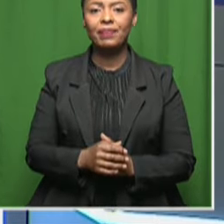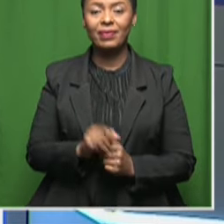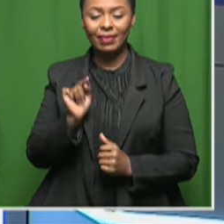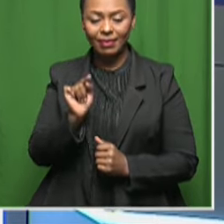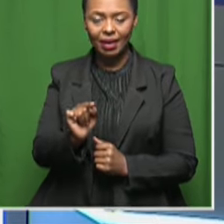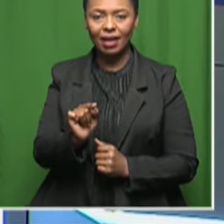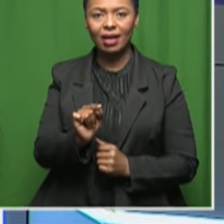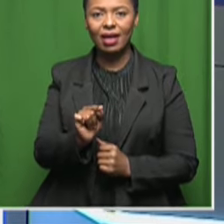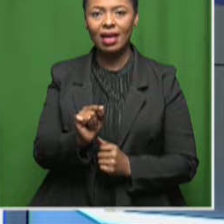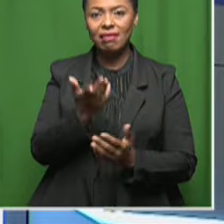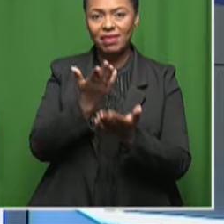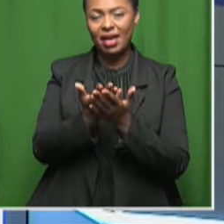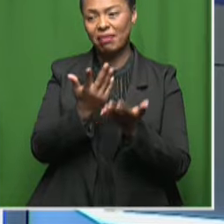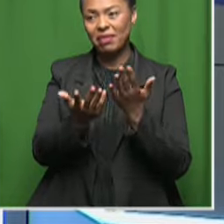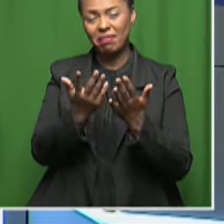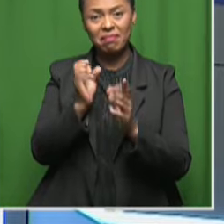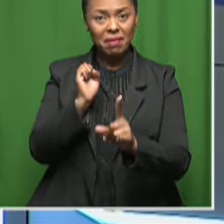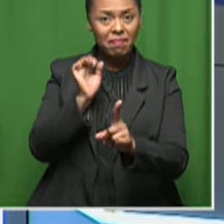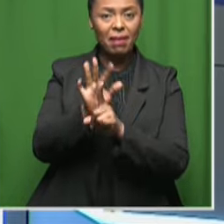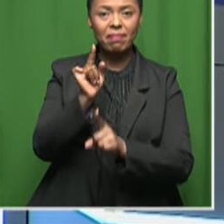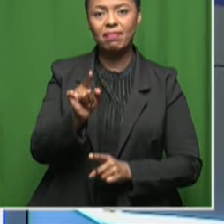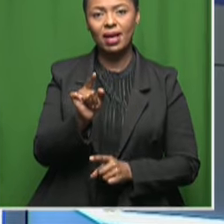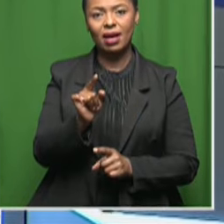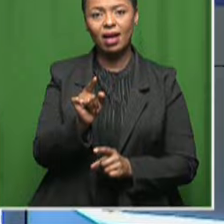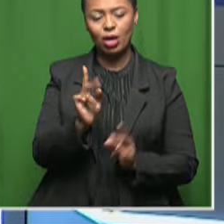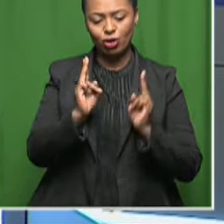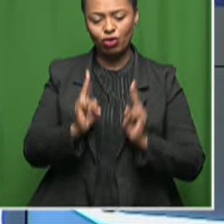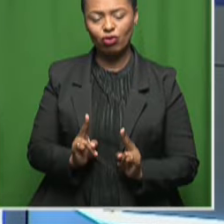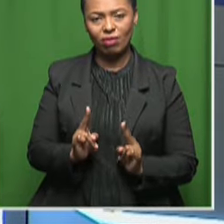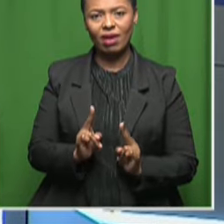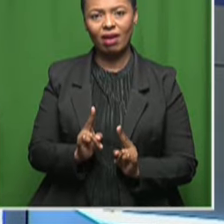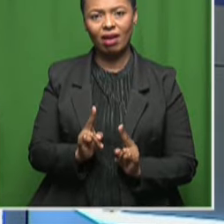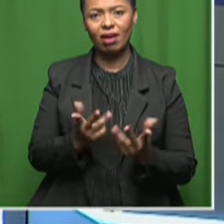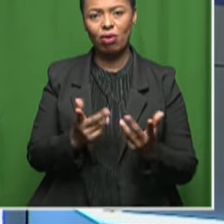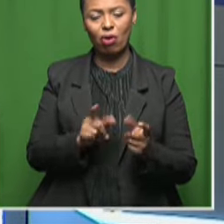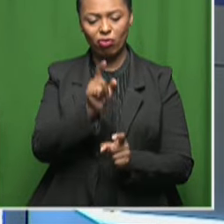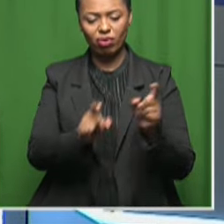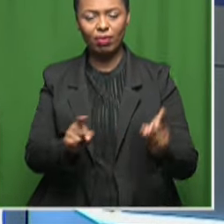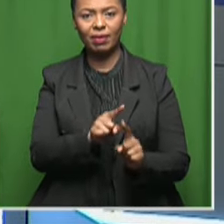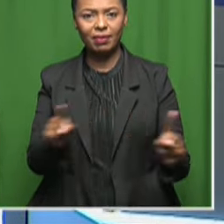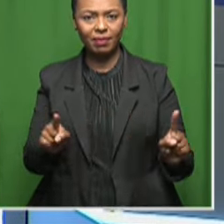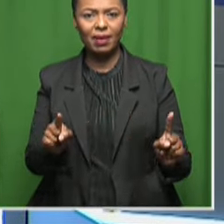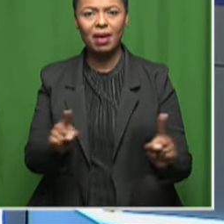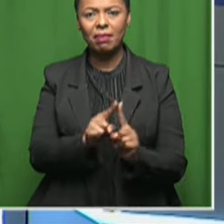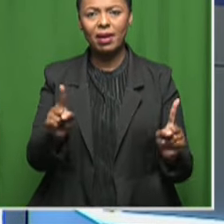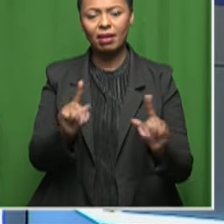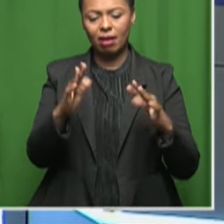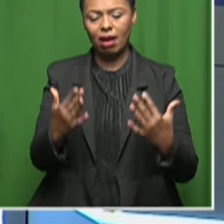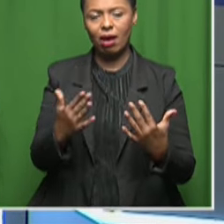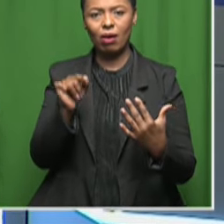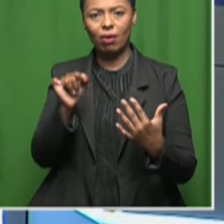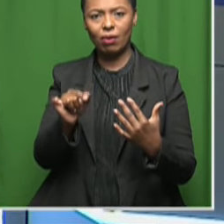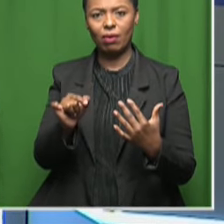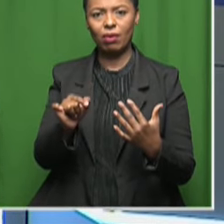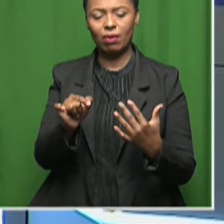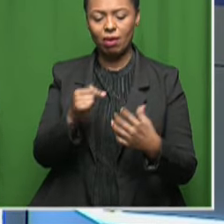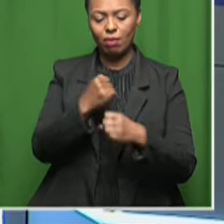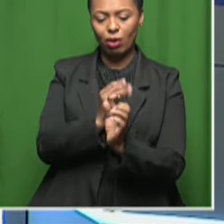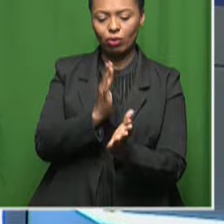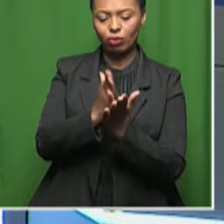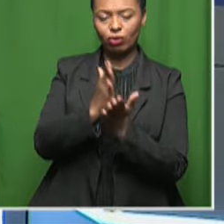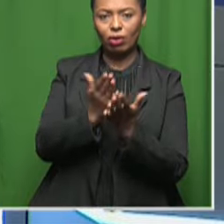relevance of human beings, one imagines. And I wonder what chewing gum and walking looks like in that context. How do you